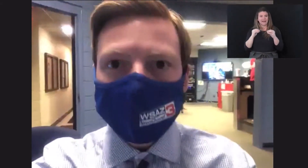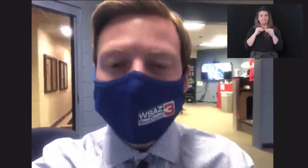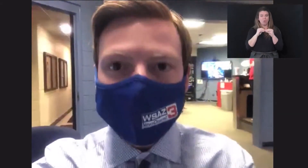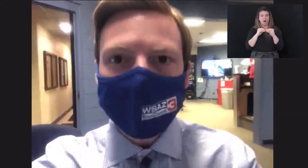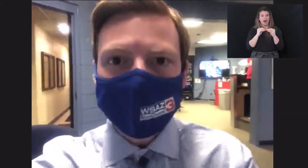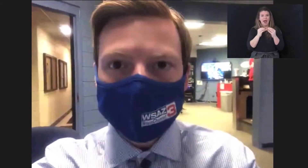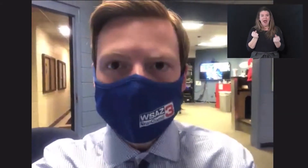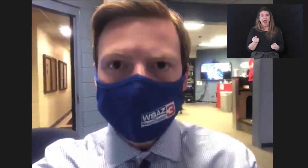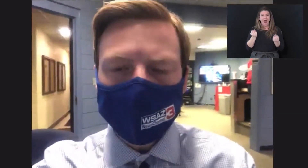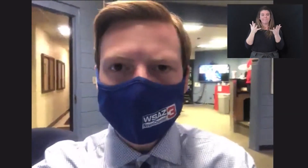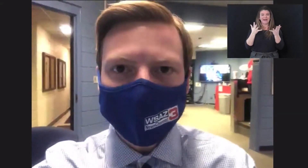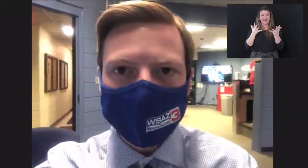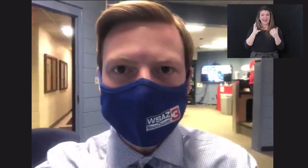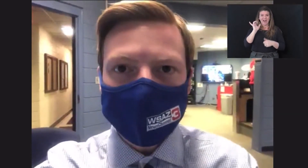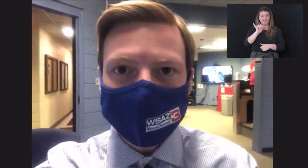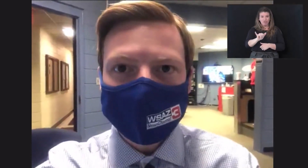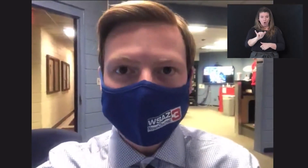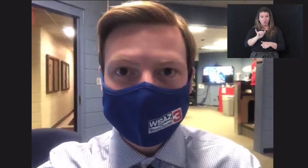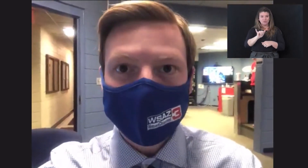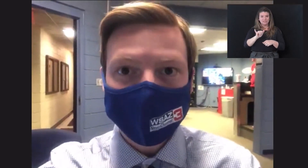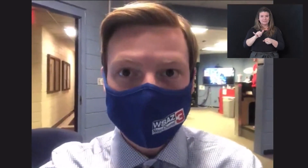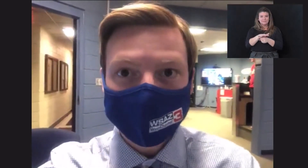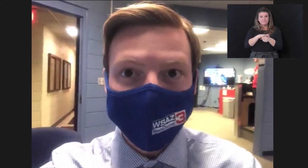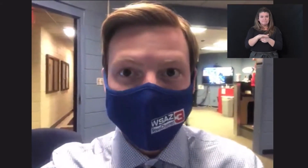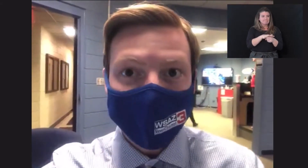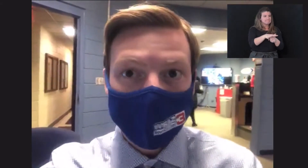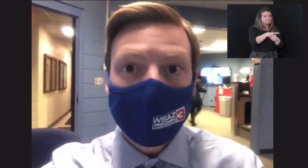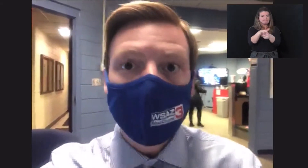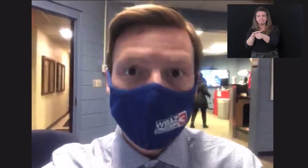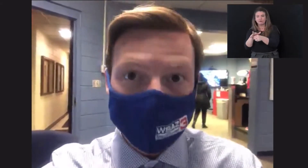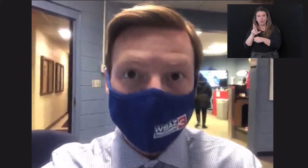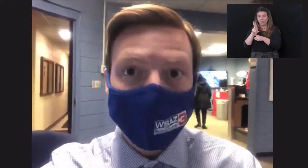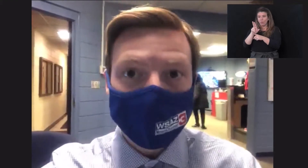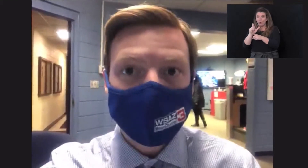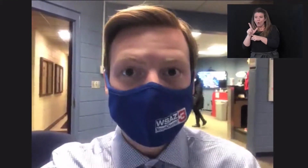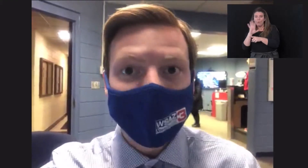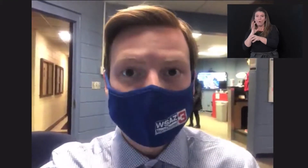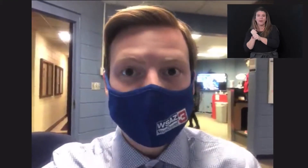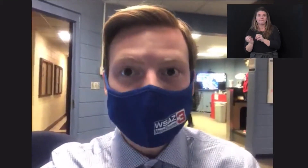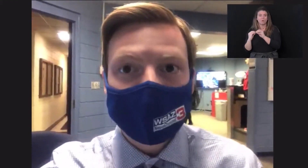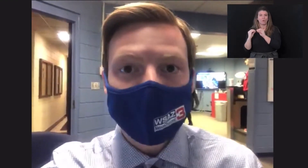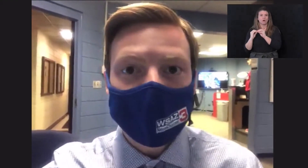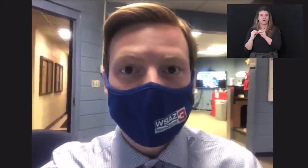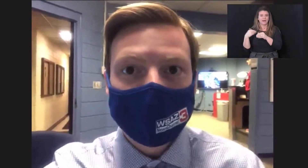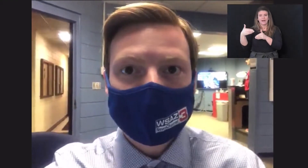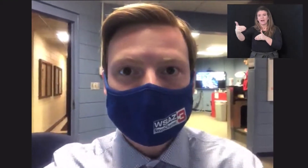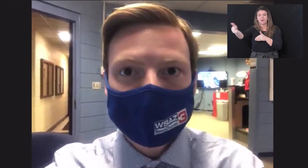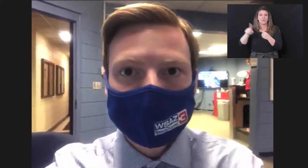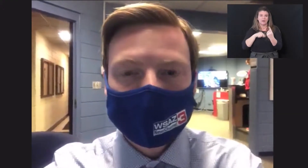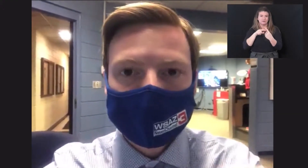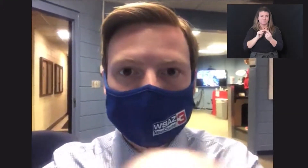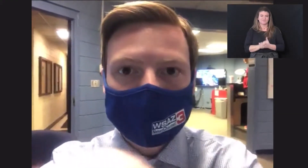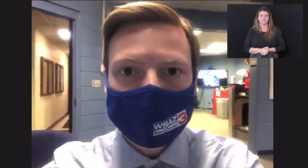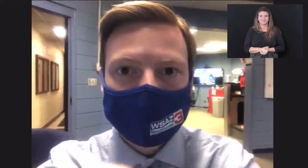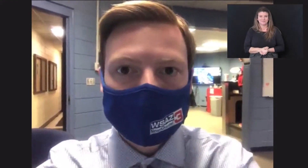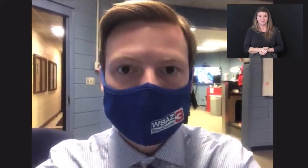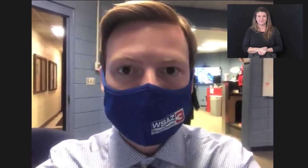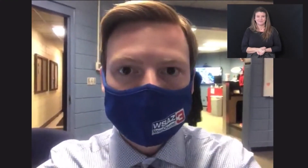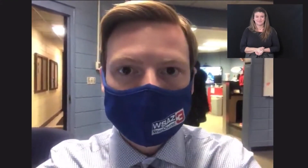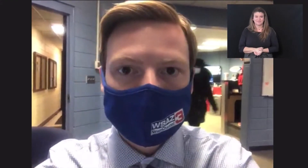how many of those rural counties do we expect to eventually get larger amounts of this vaccine? Thank you.